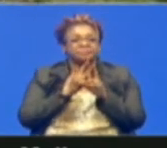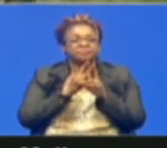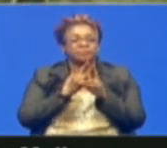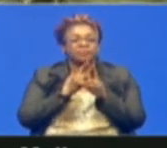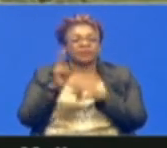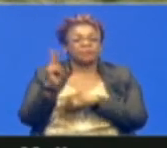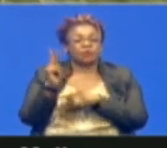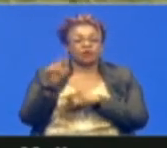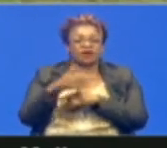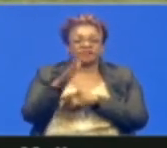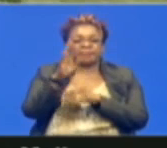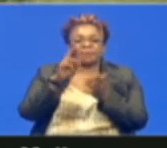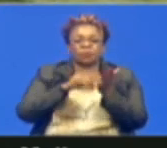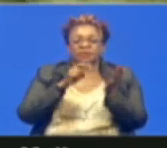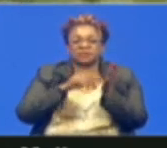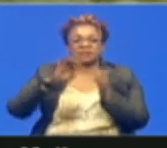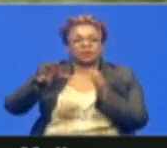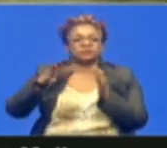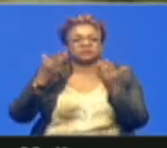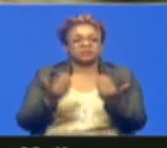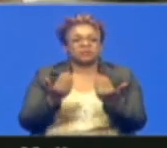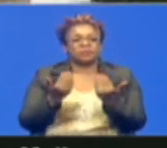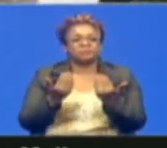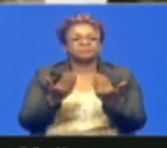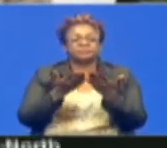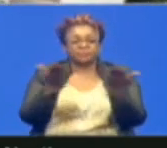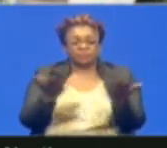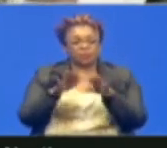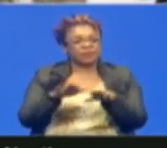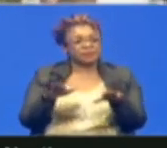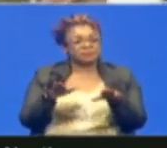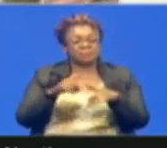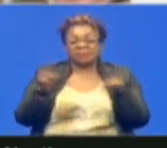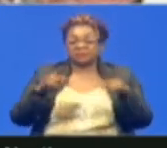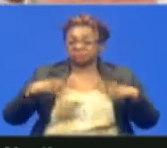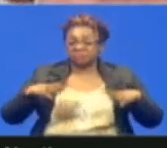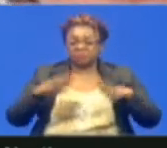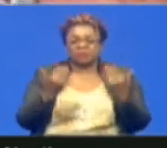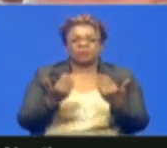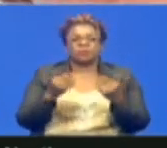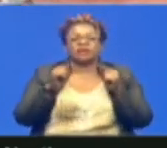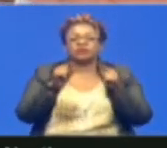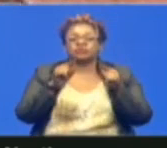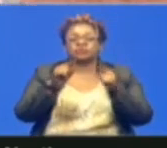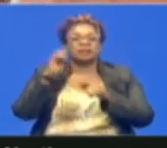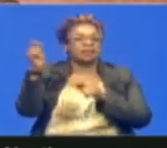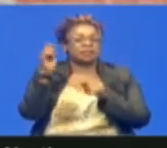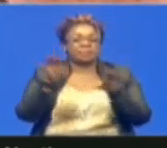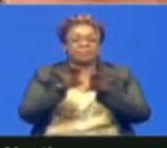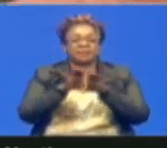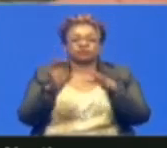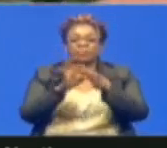Kiboko River in Makueni County rests peacefully on the land. But residents now accuse the Kenya Pipeline Corporation